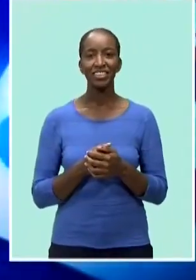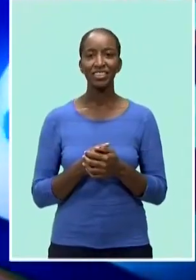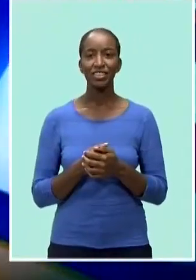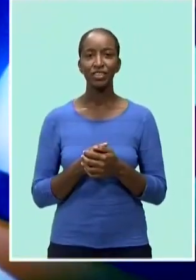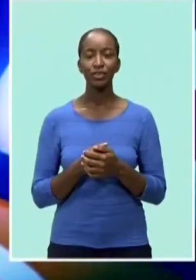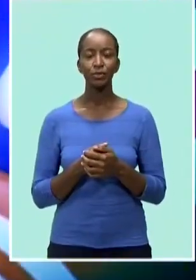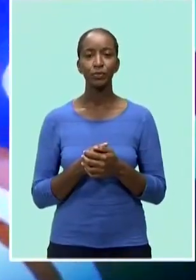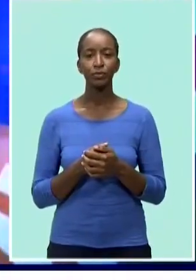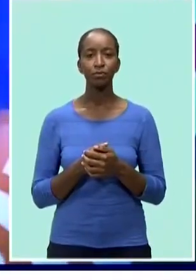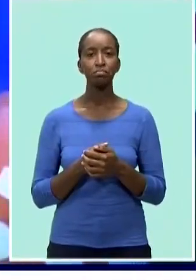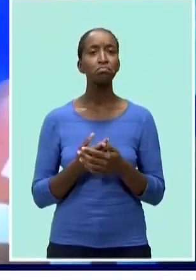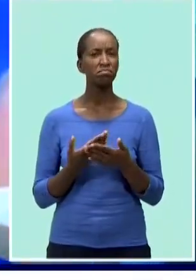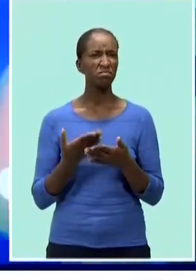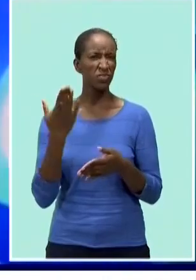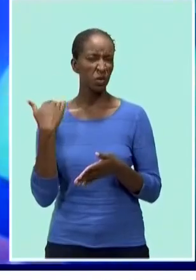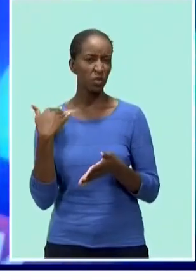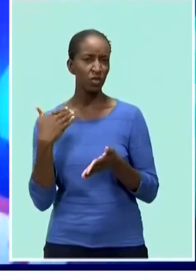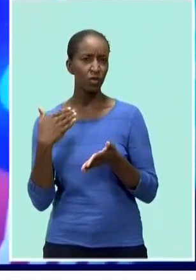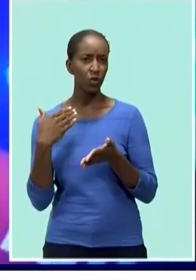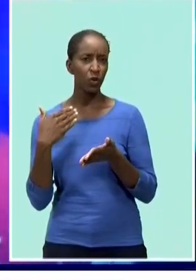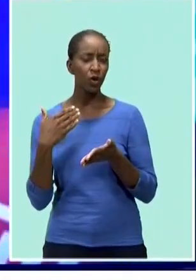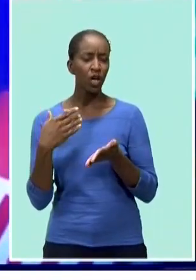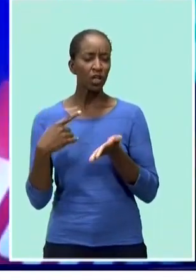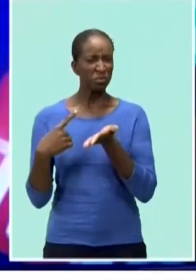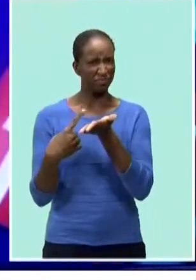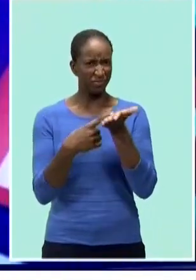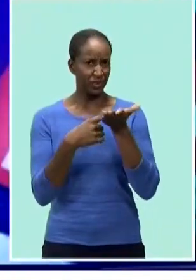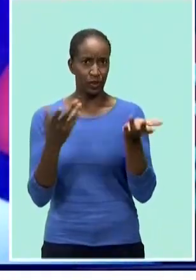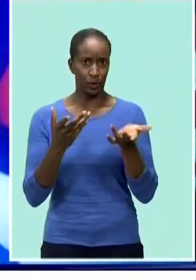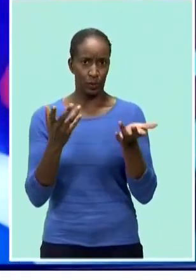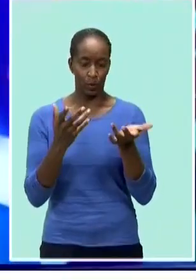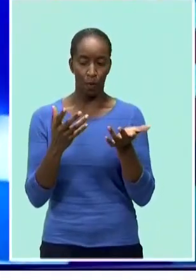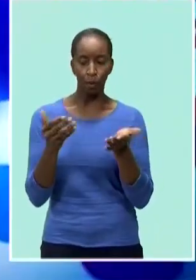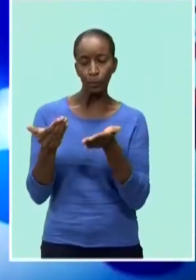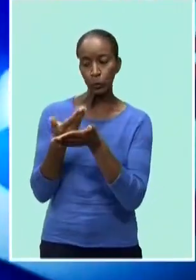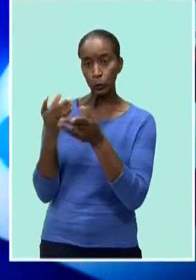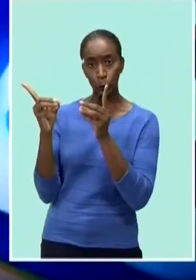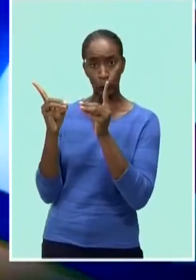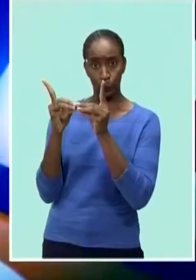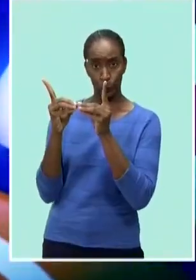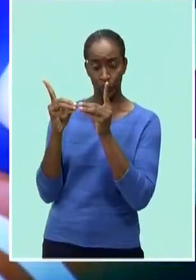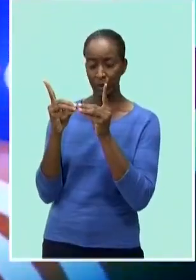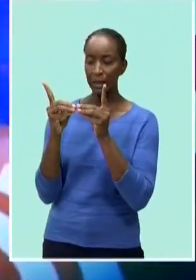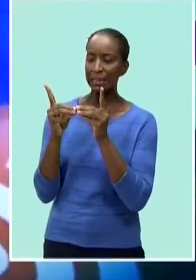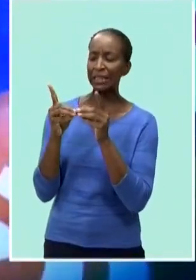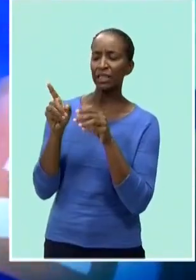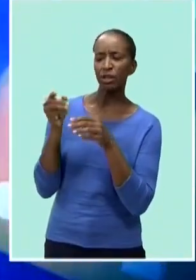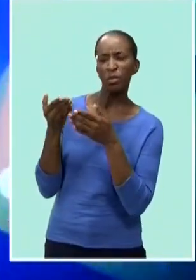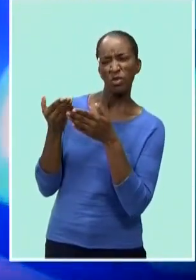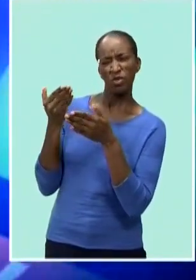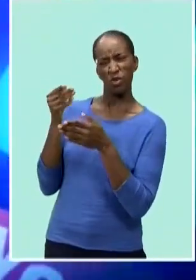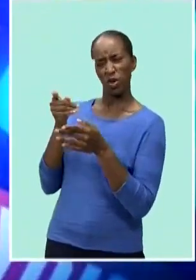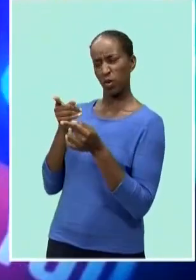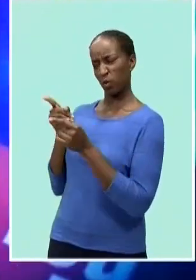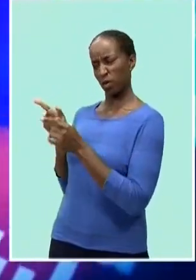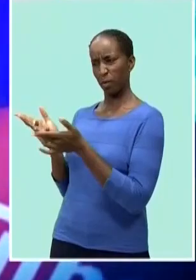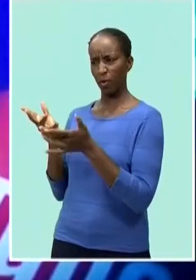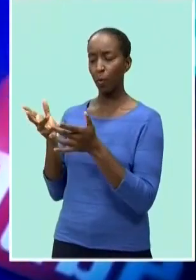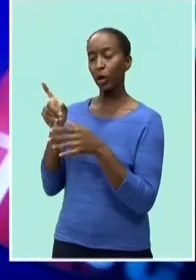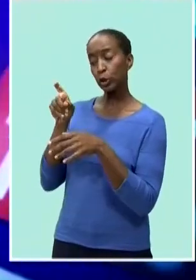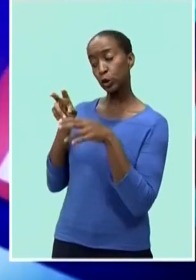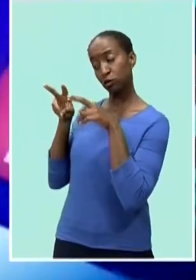heard a suggestion that people should be able to do background checks to find out more about a potential or current partner. People have been